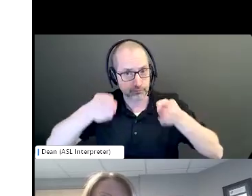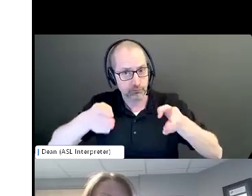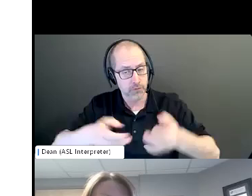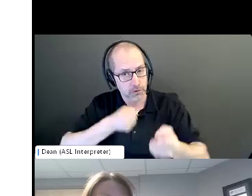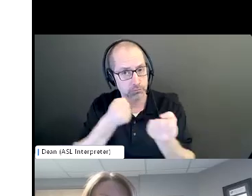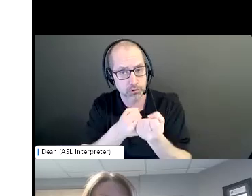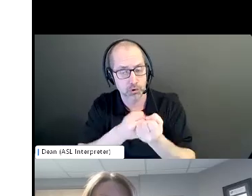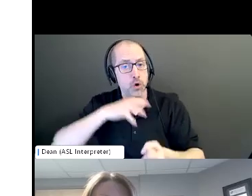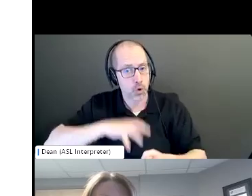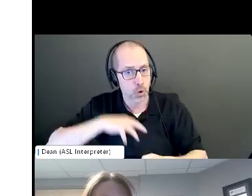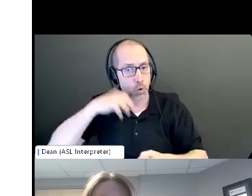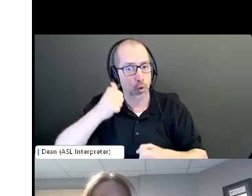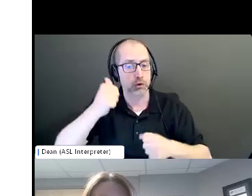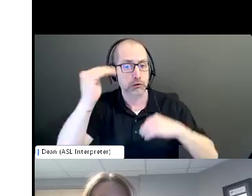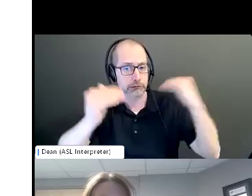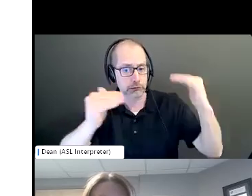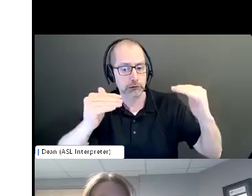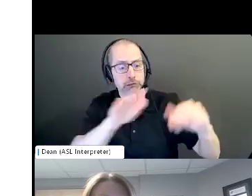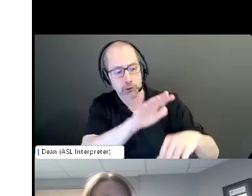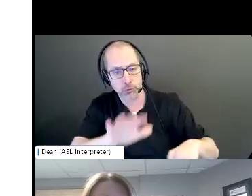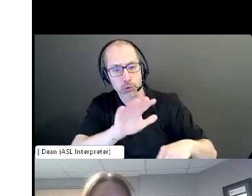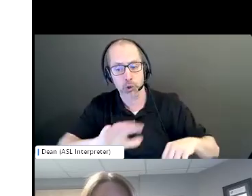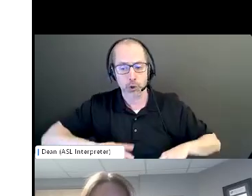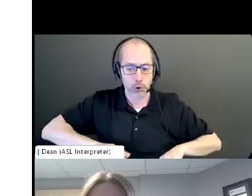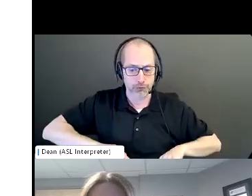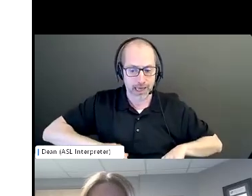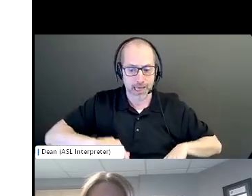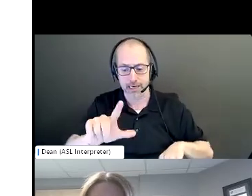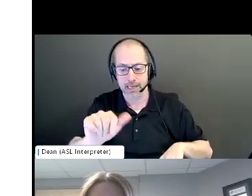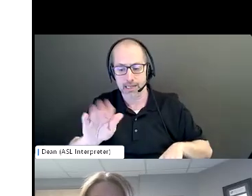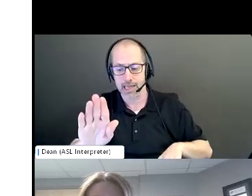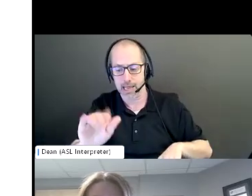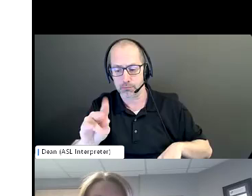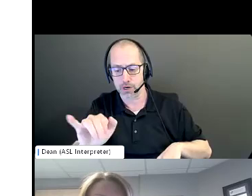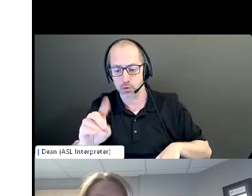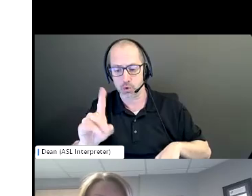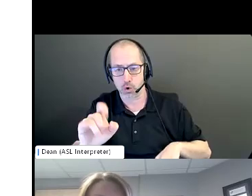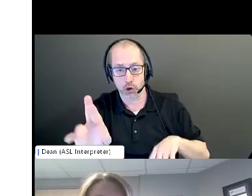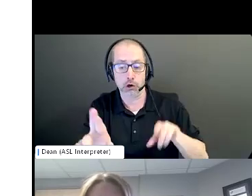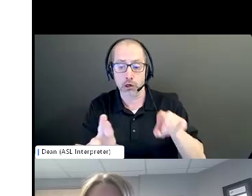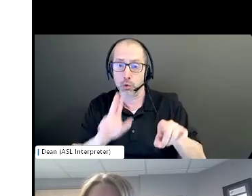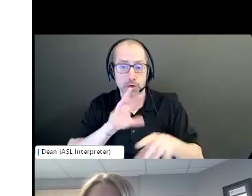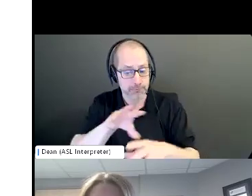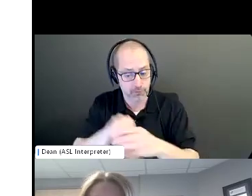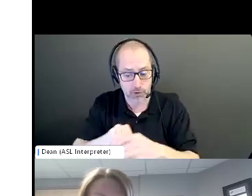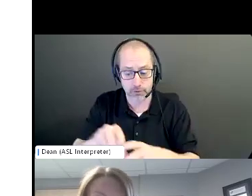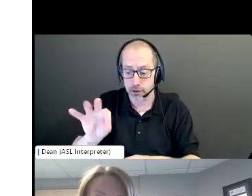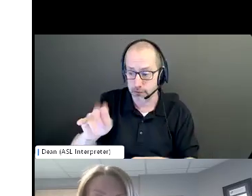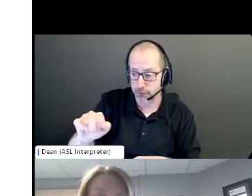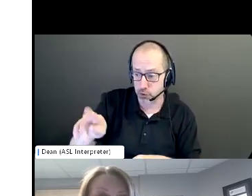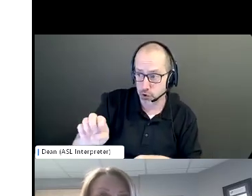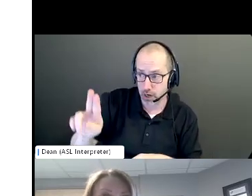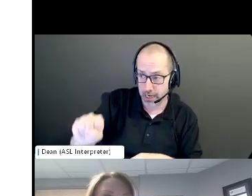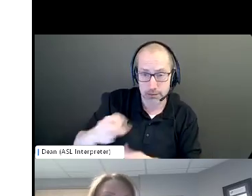adults across Newfoundland and Labrador. We're delighted to be part of the Future Us program for the prevention of